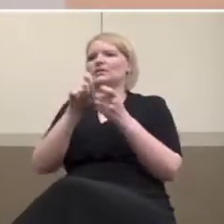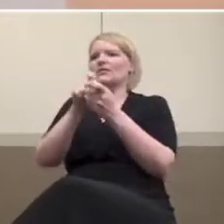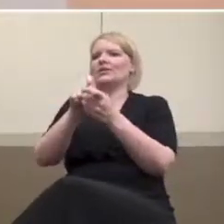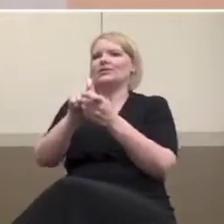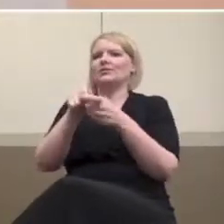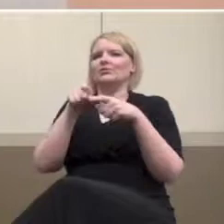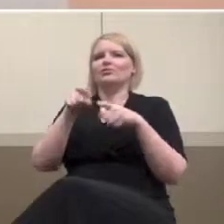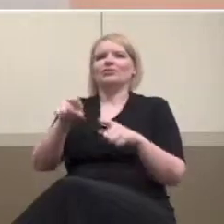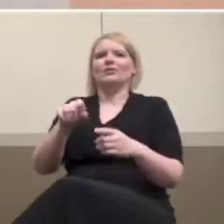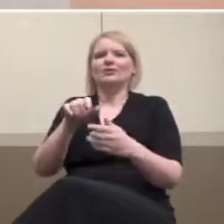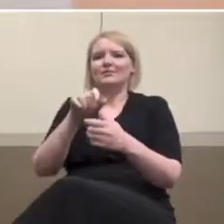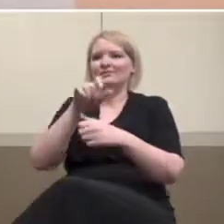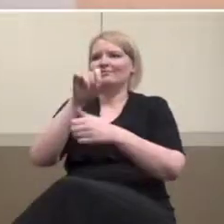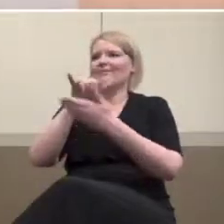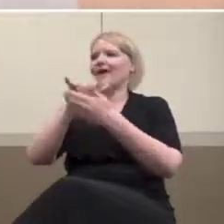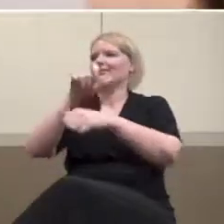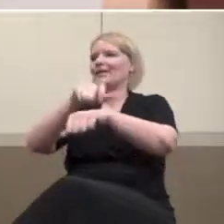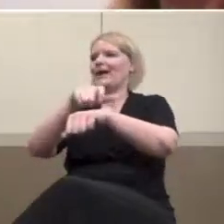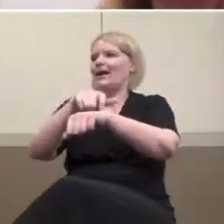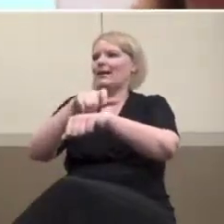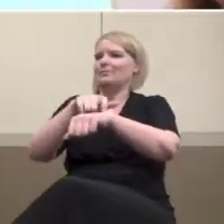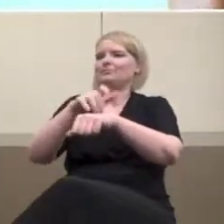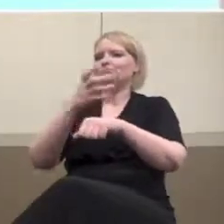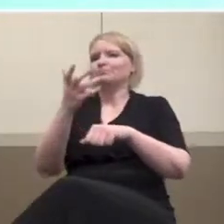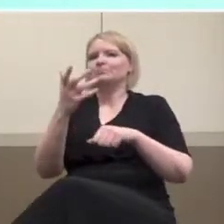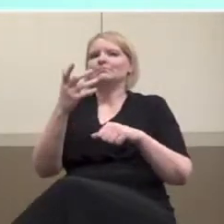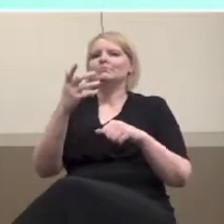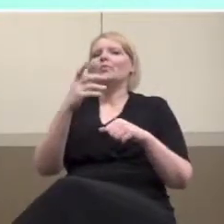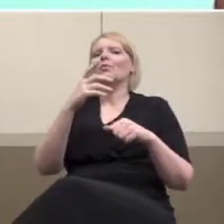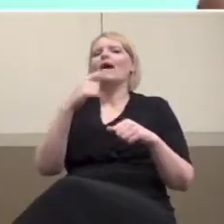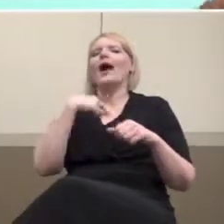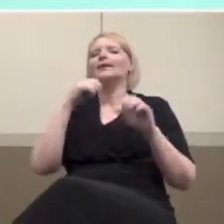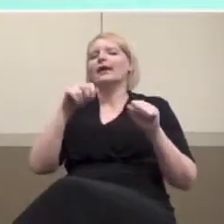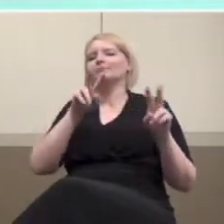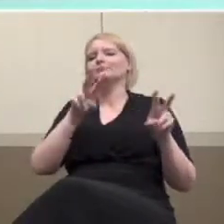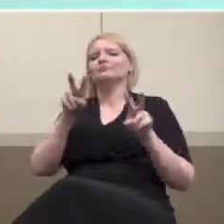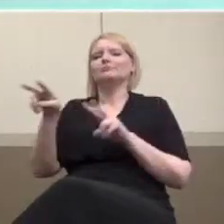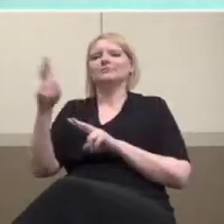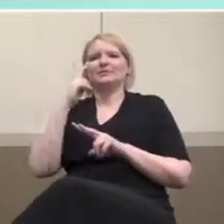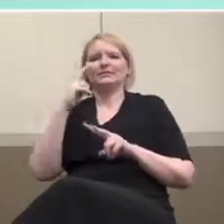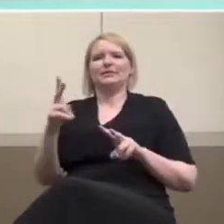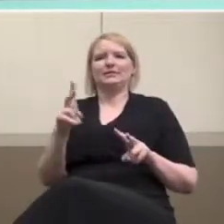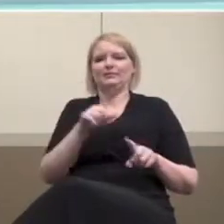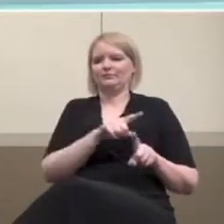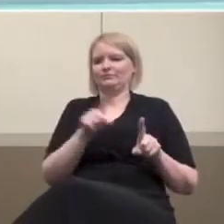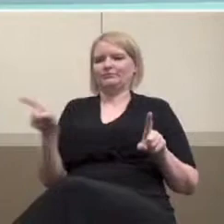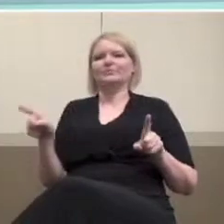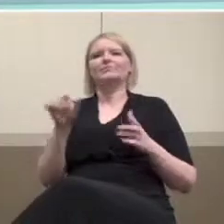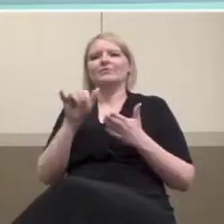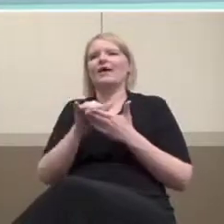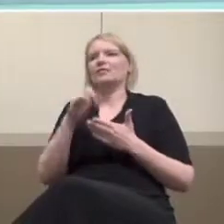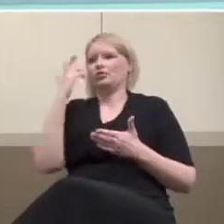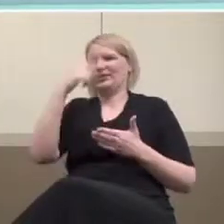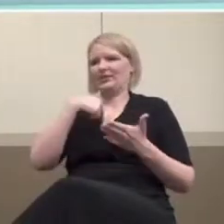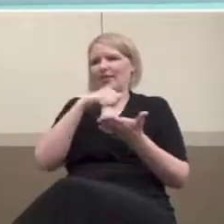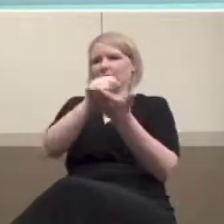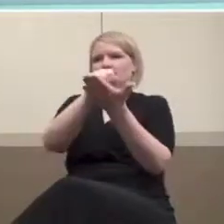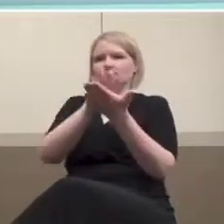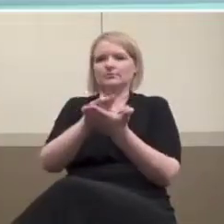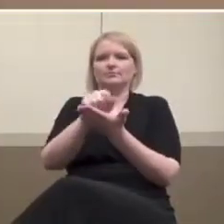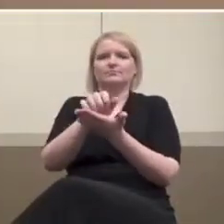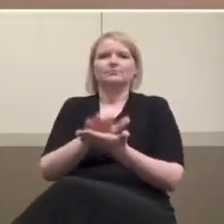maybe, these incidents were occurring. So that's what I used to document that. All